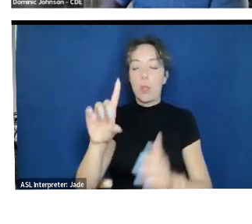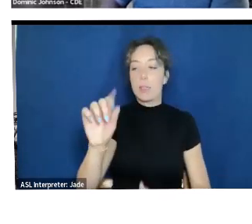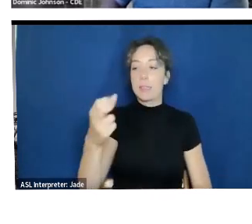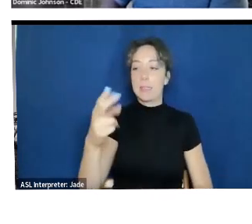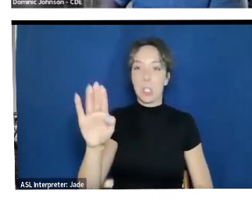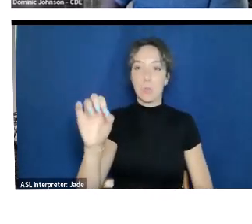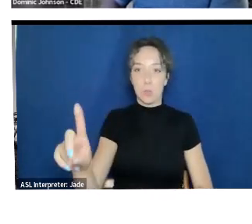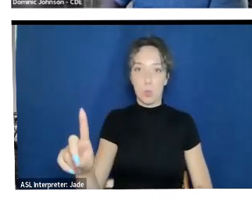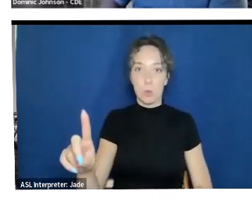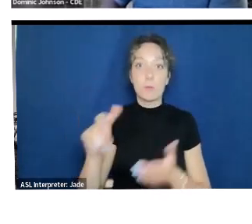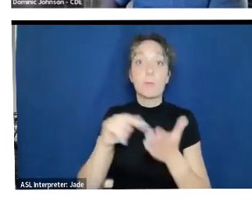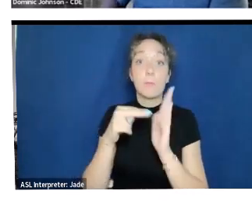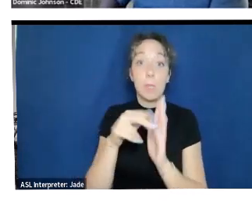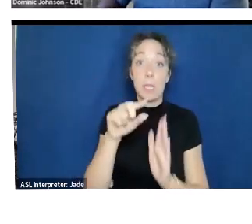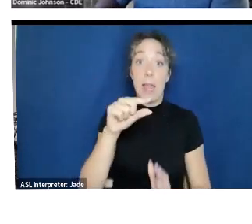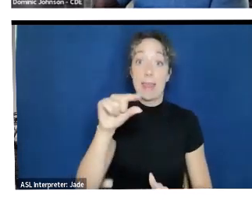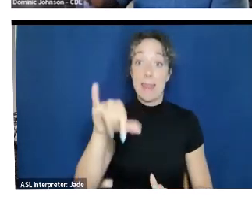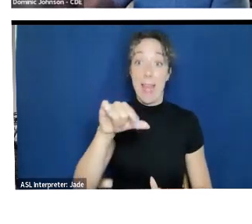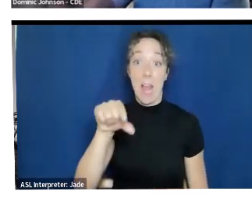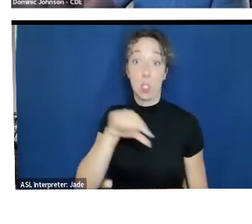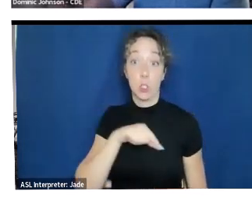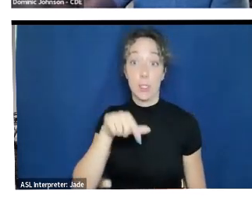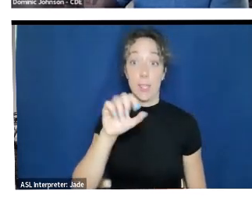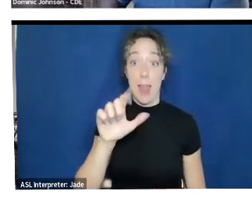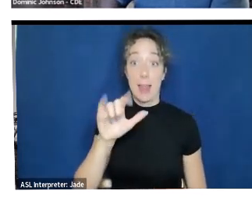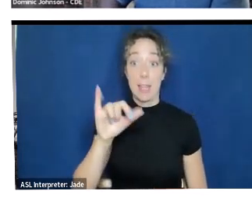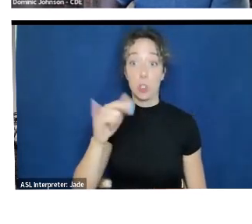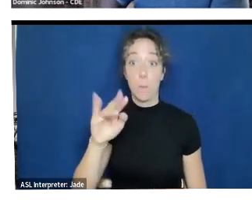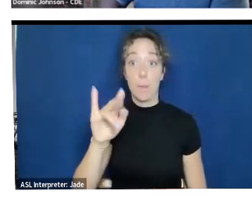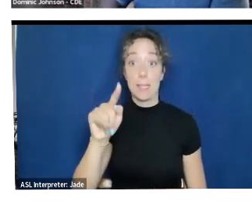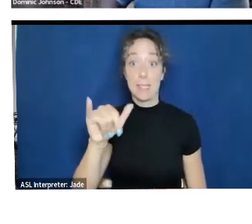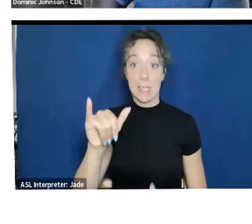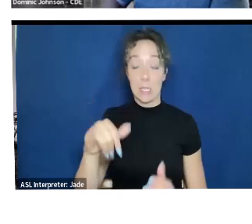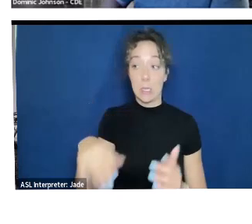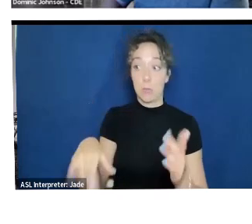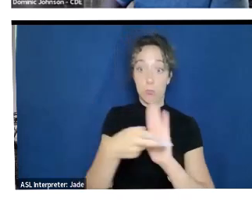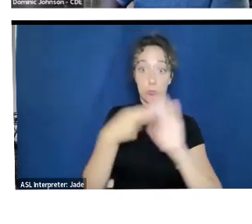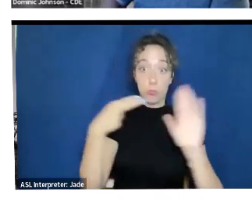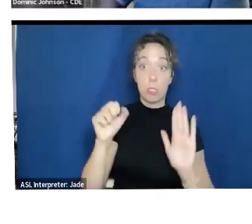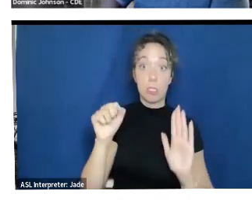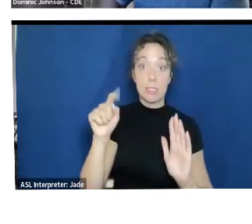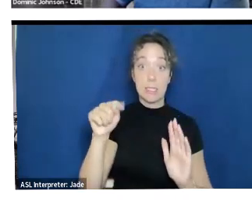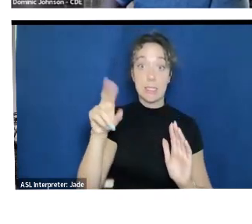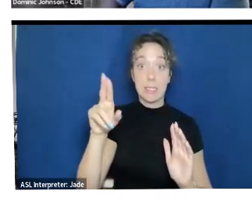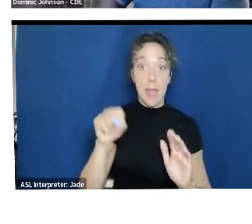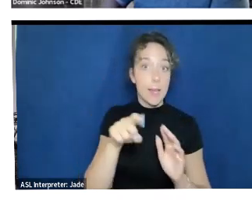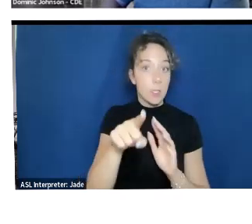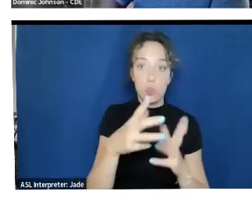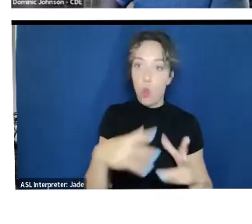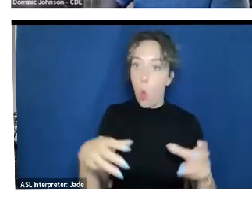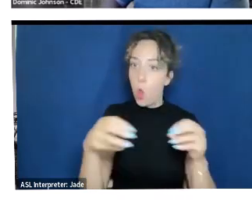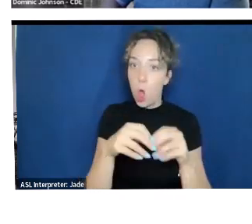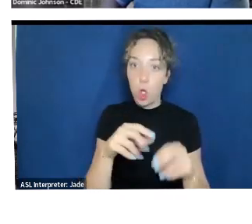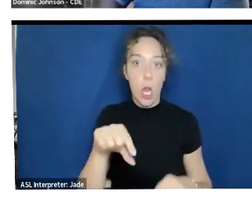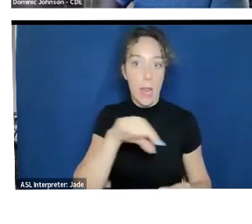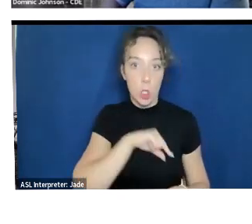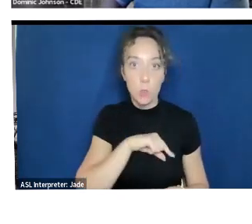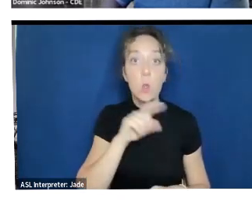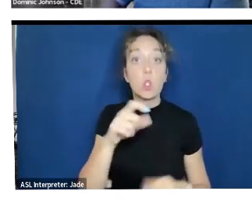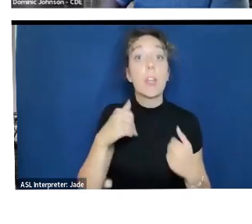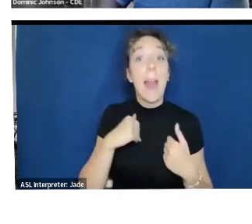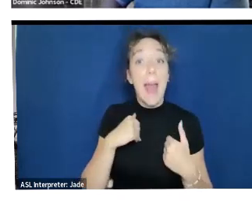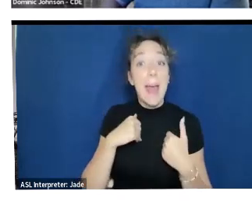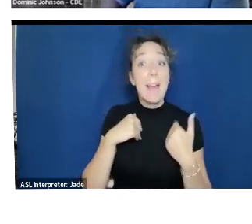and non-participation reason codes of not eligible and no longer eligible should have an effective start date the